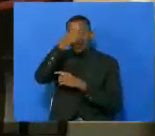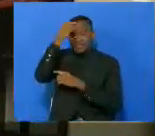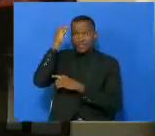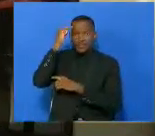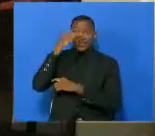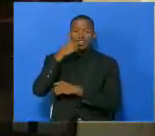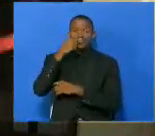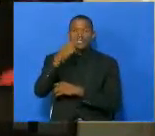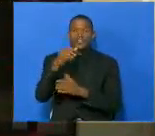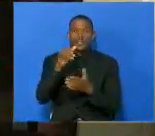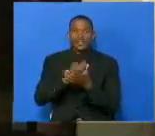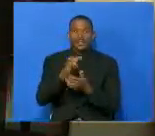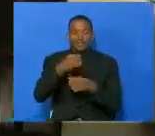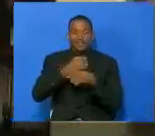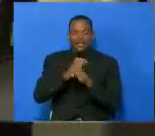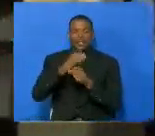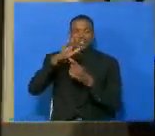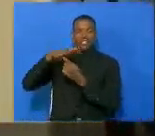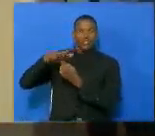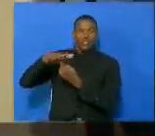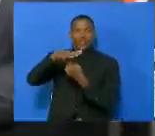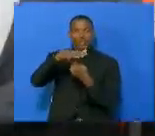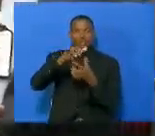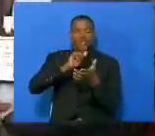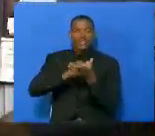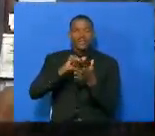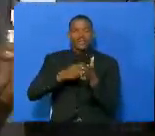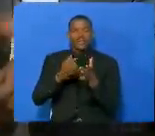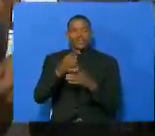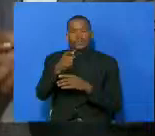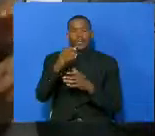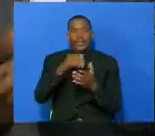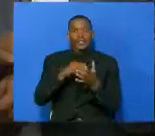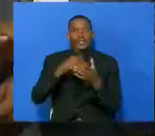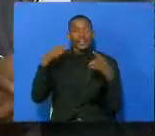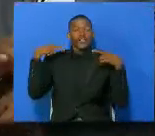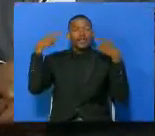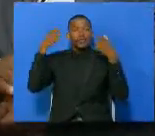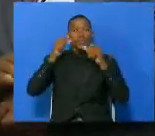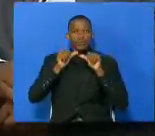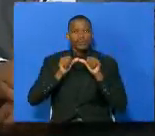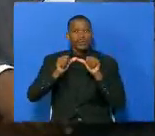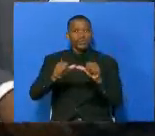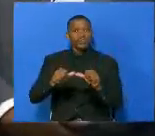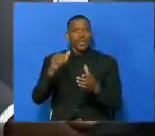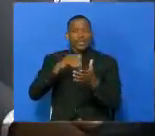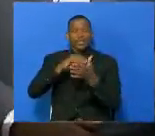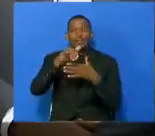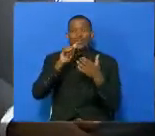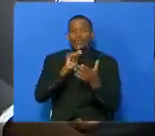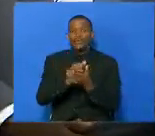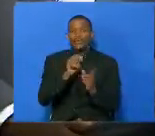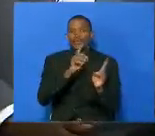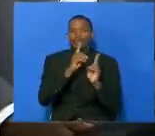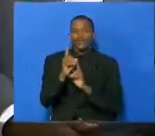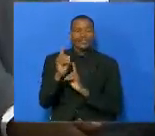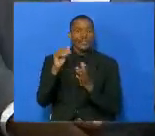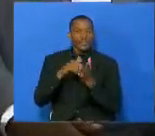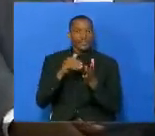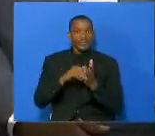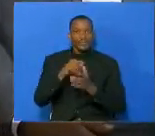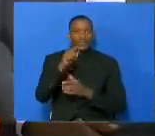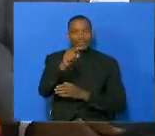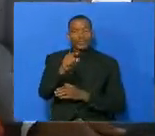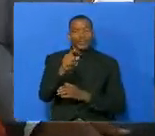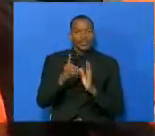Tsogwane a re go dira di drone ke maoko ka jana puso e gatela pele go atega mo maitemong a yone a go thabolola